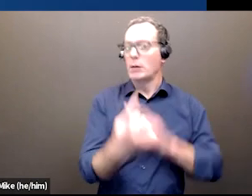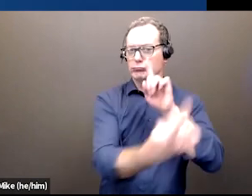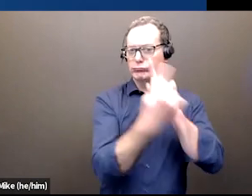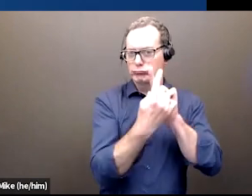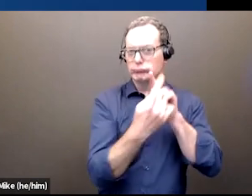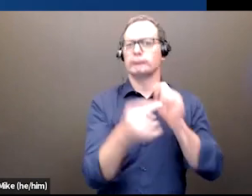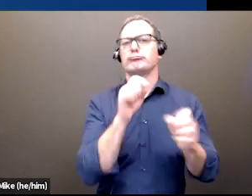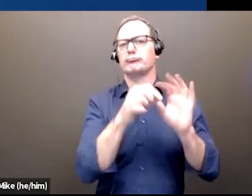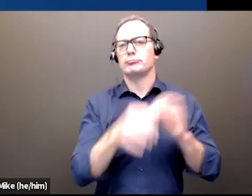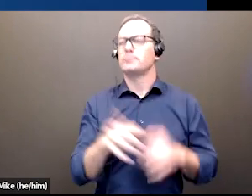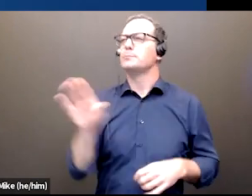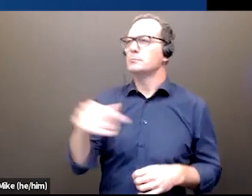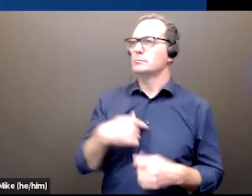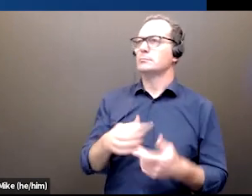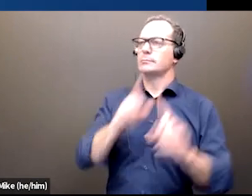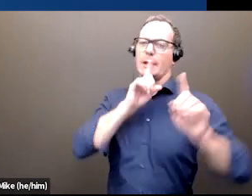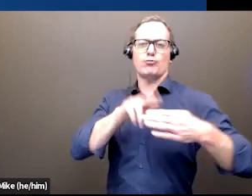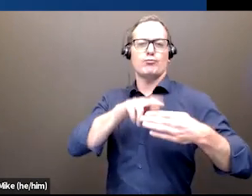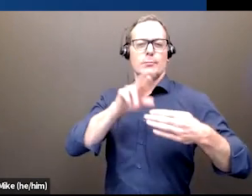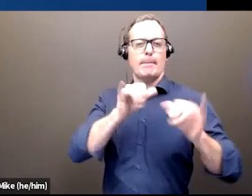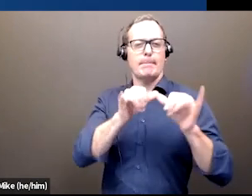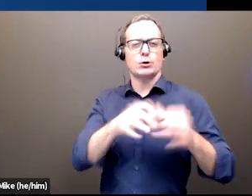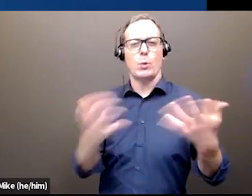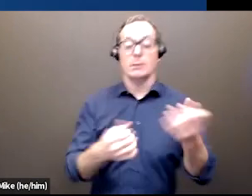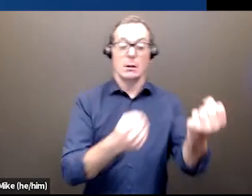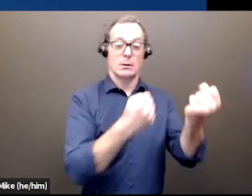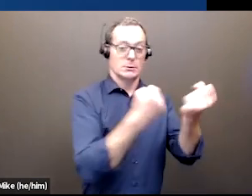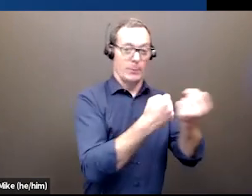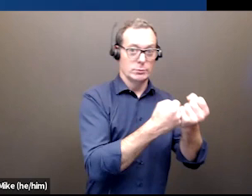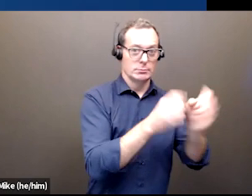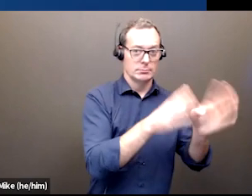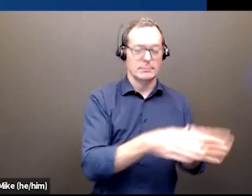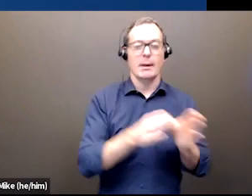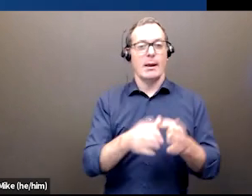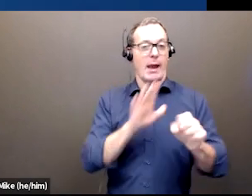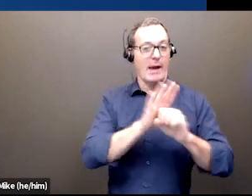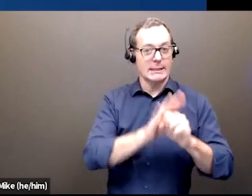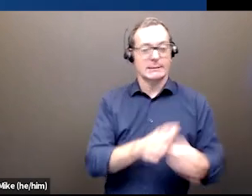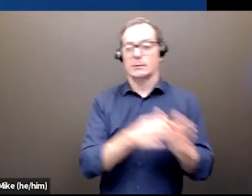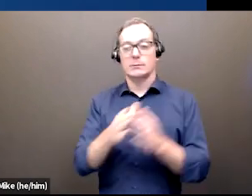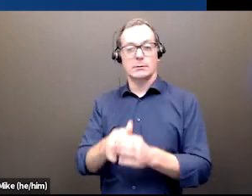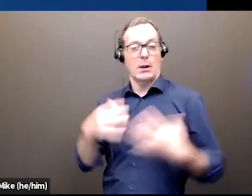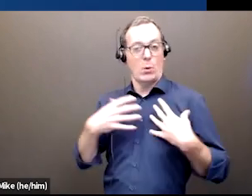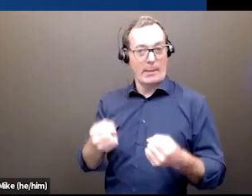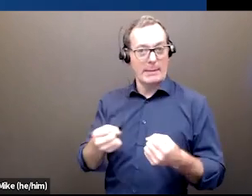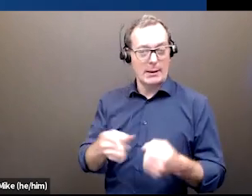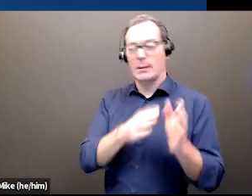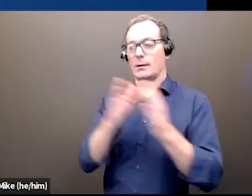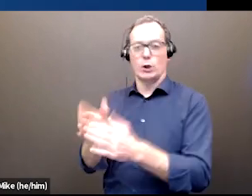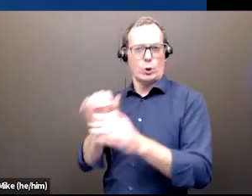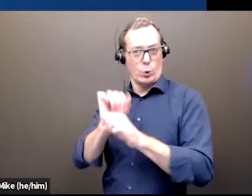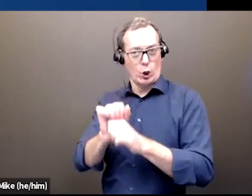rated outcome statements in the areas of supports, advocacy, well-being, work, the union, and their